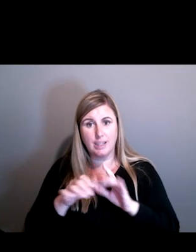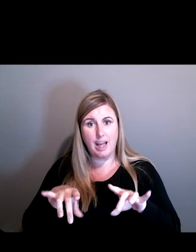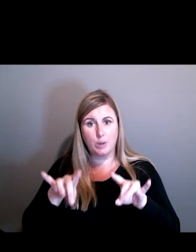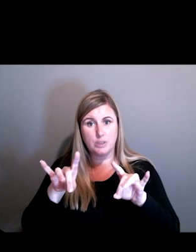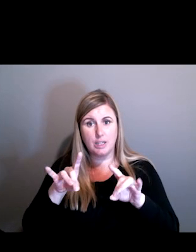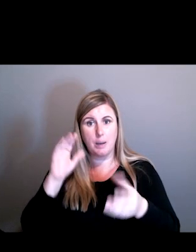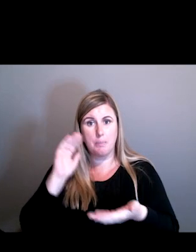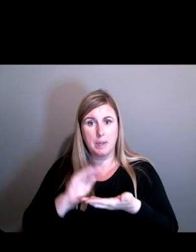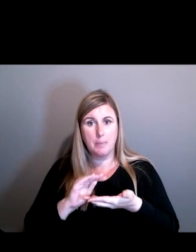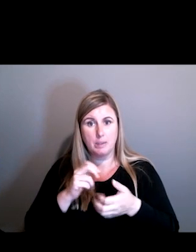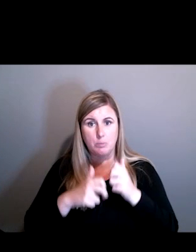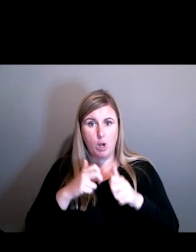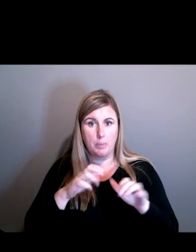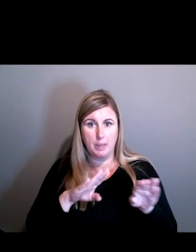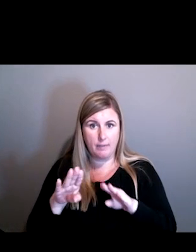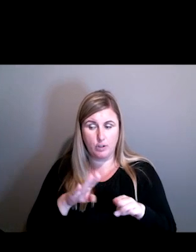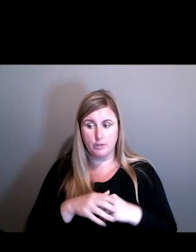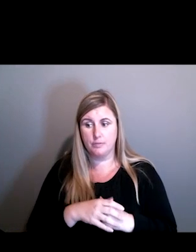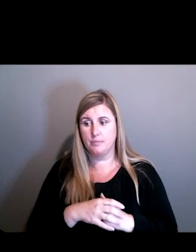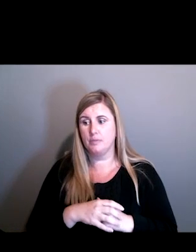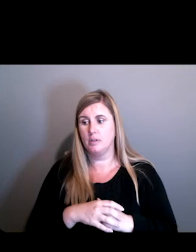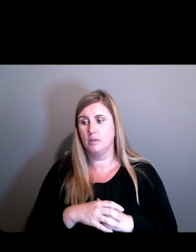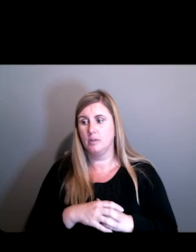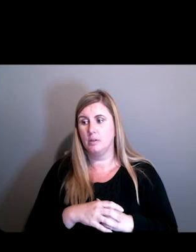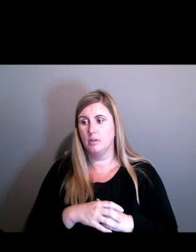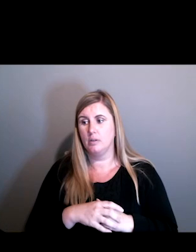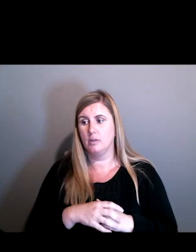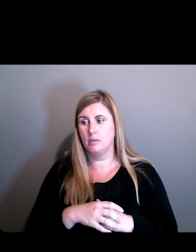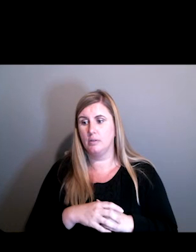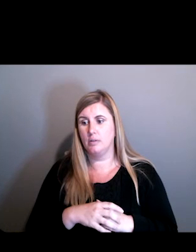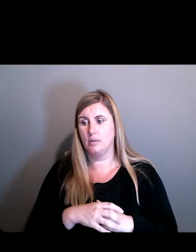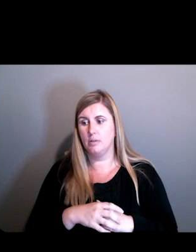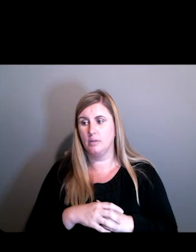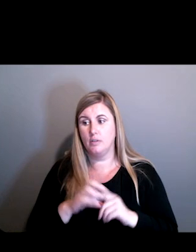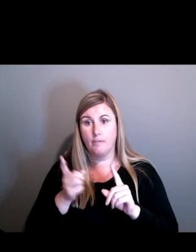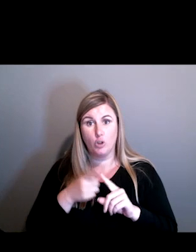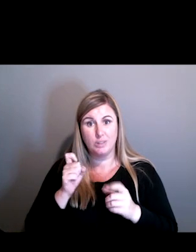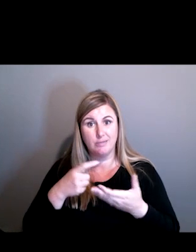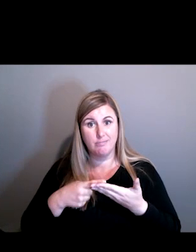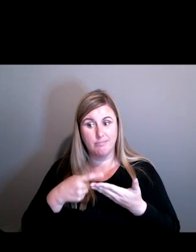responses and promotes skill acquisition and minimizes problem behavior.